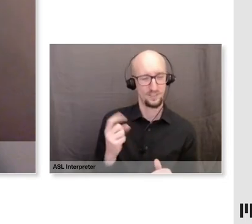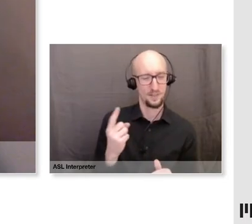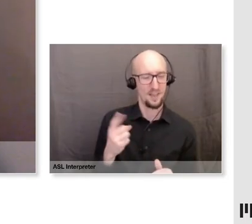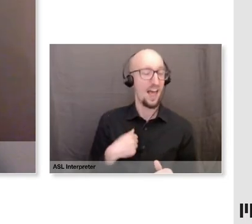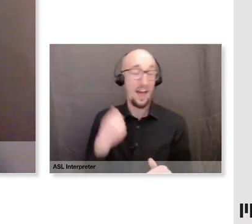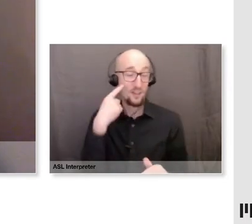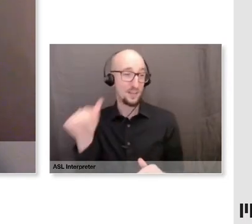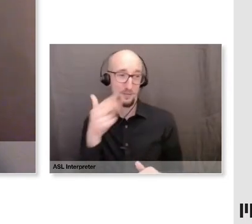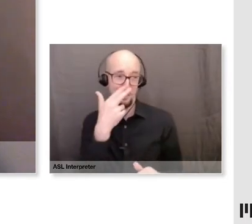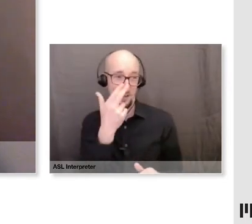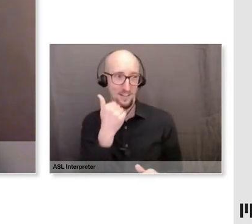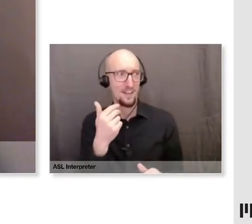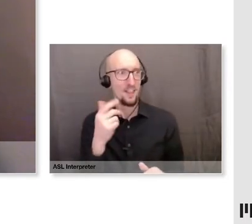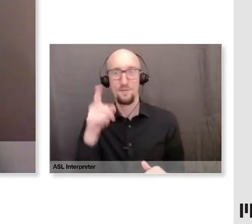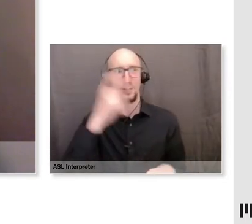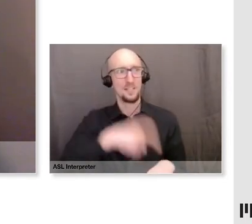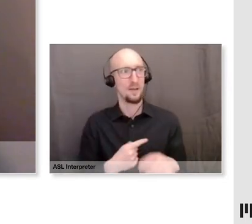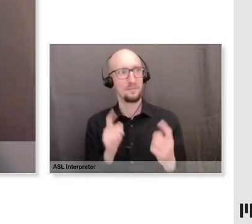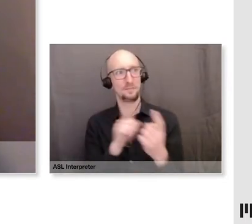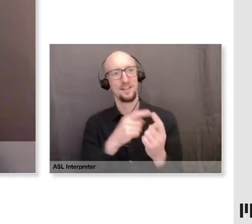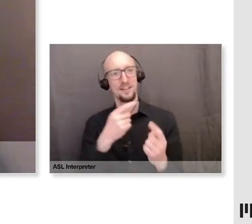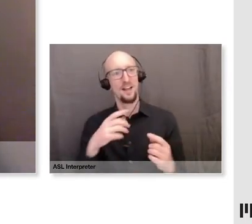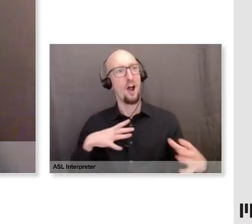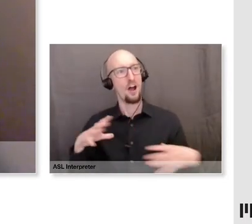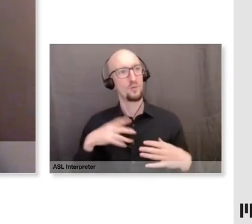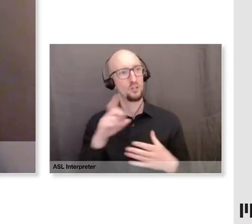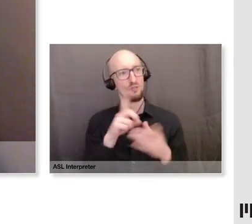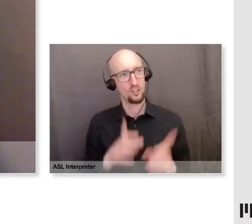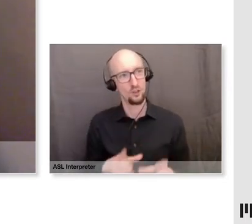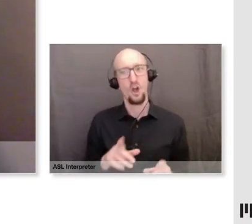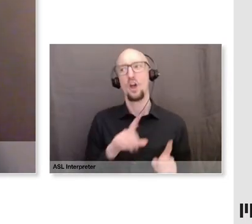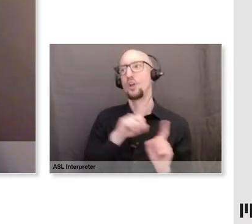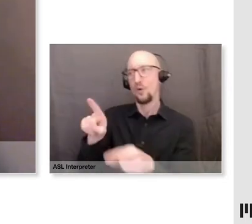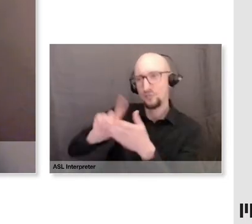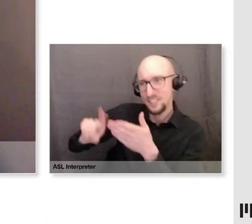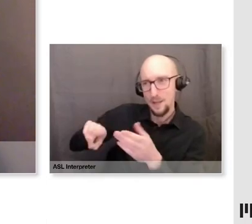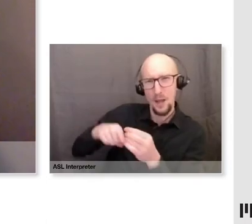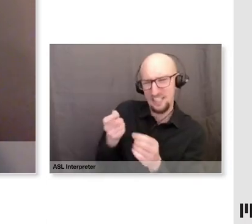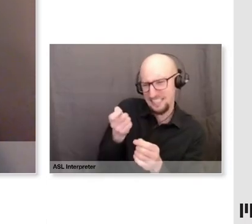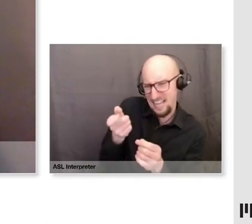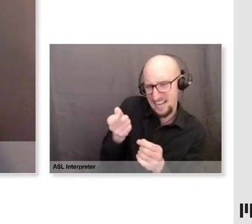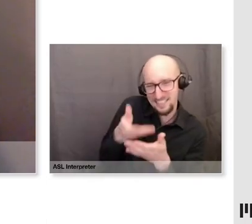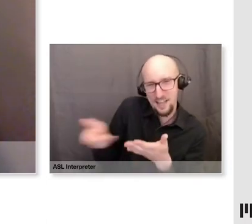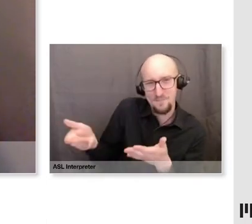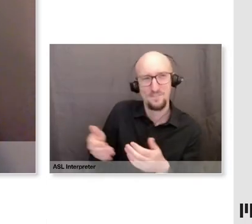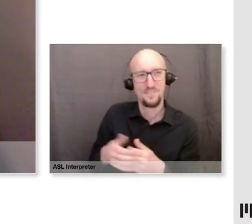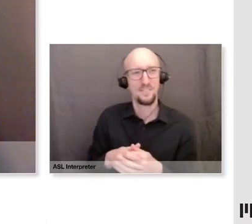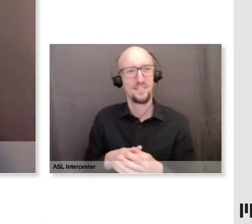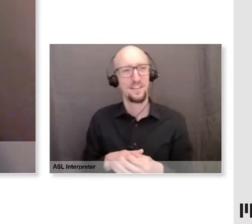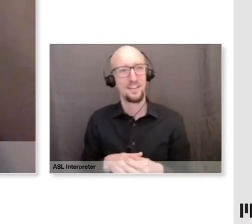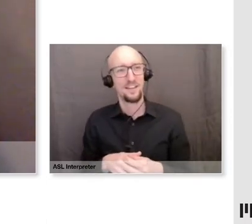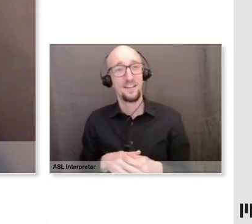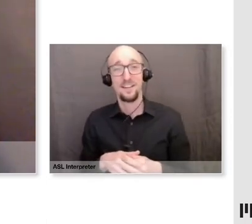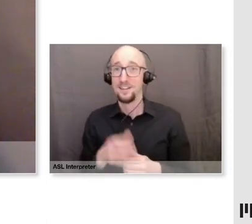a Hollywood director going to do research on the tiny stuff, which is something that there's not a lot